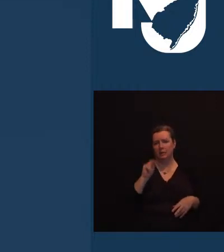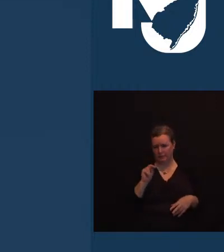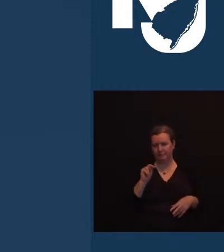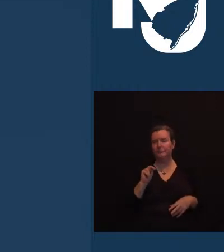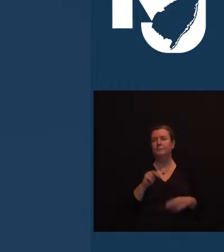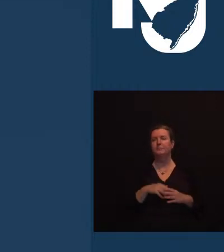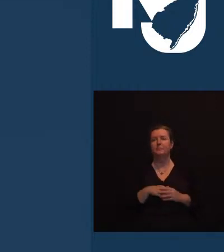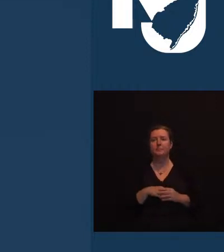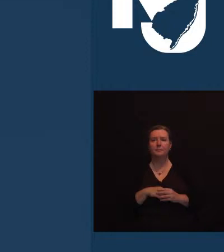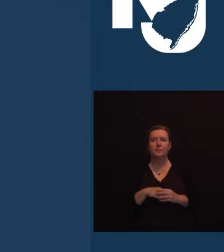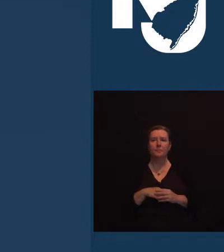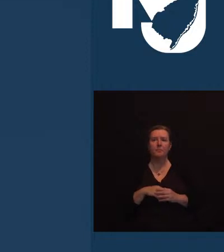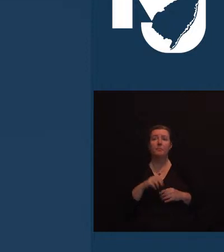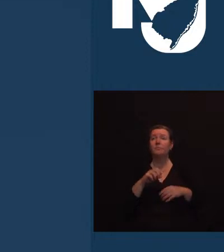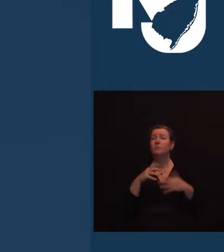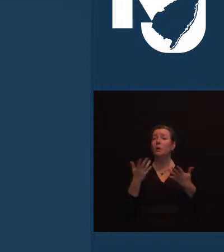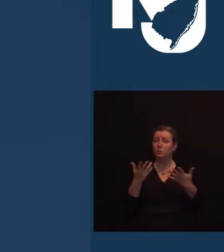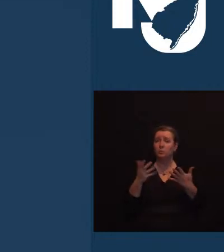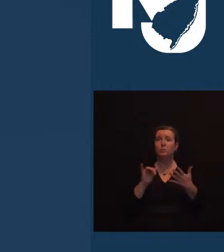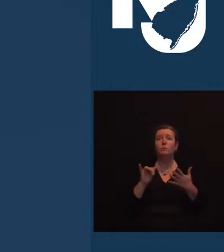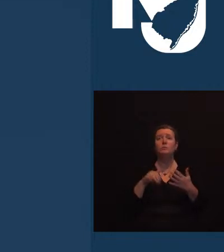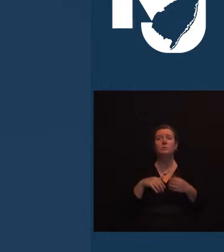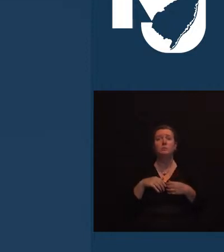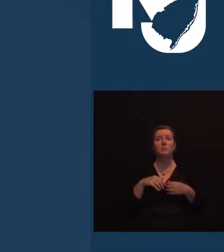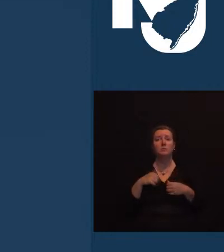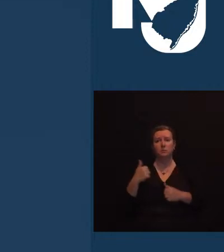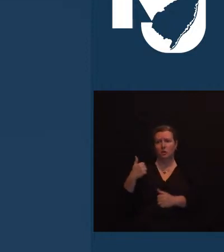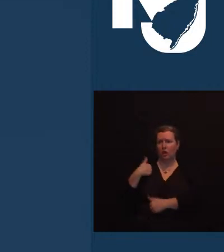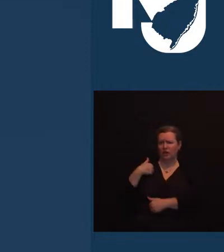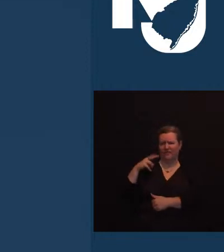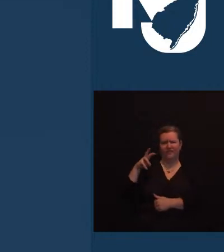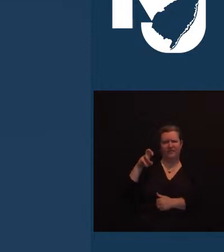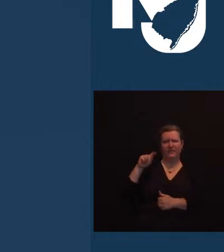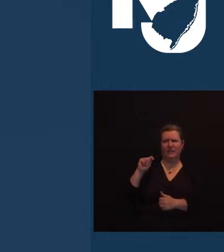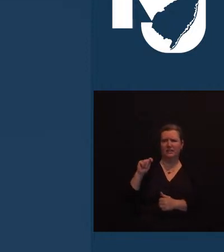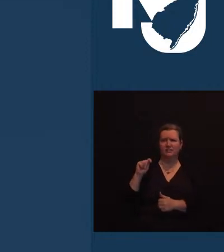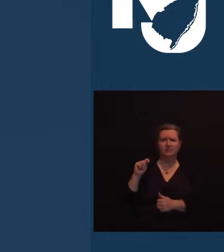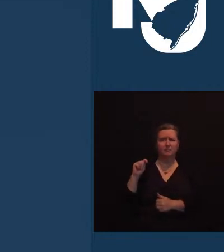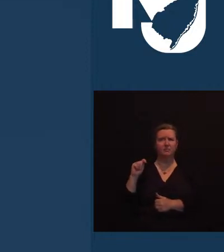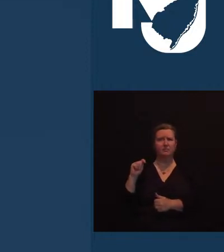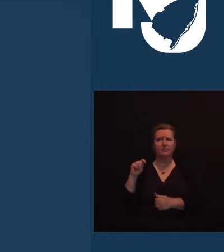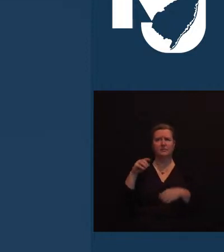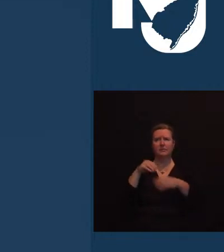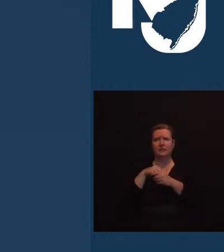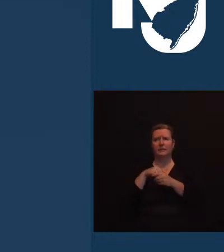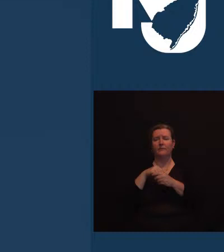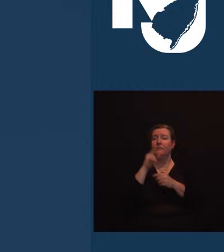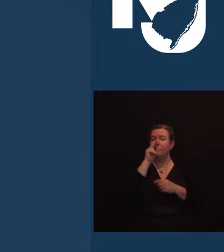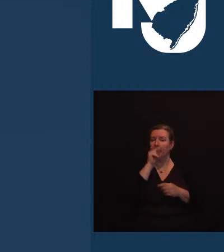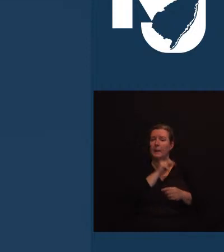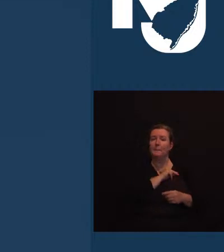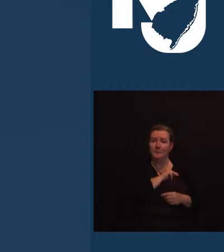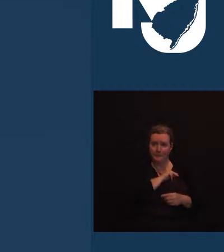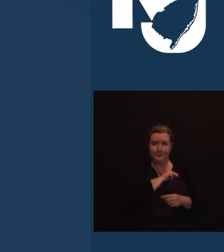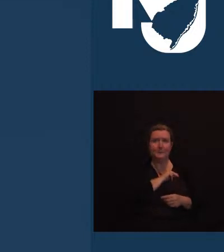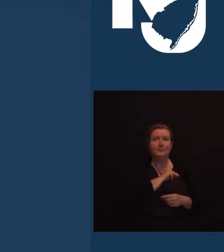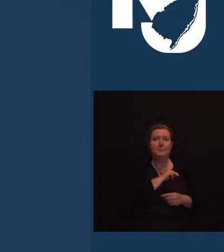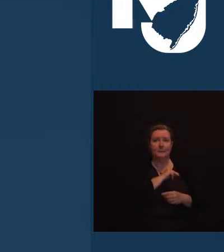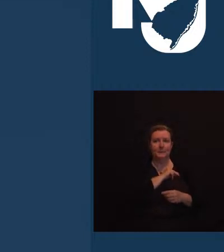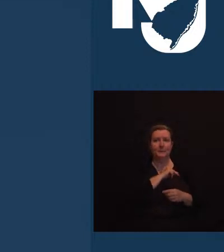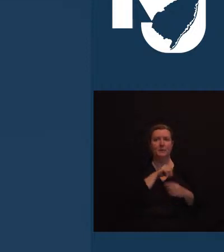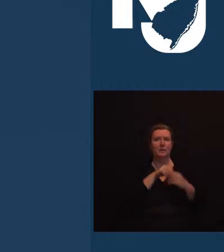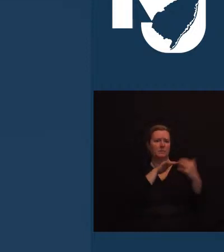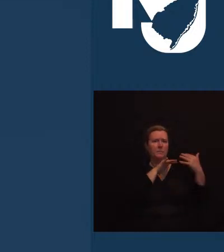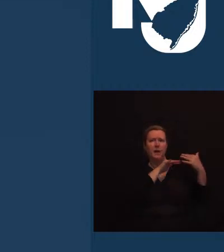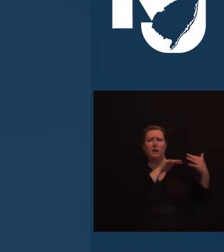Joe was also a decorated Army veteran, having served in Vietnam, and he was wounded at the Battle of Hamburger Hill on May 11th,